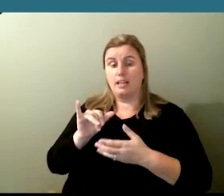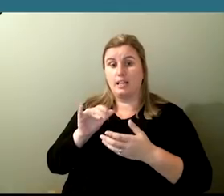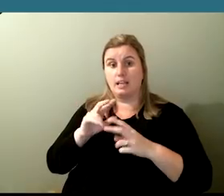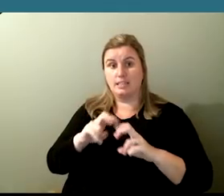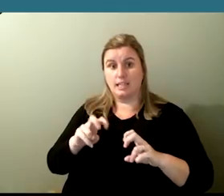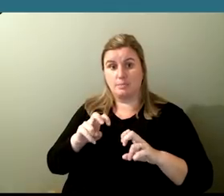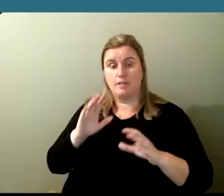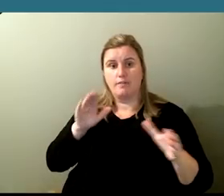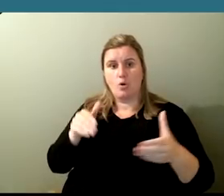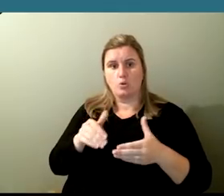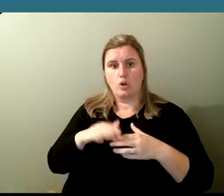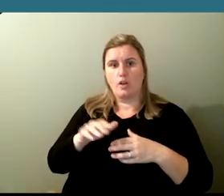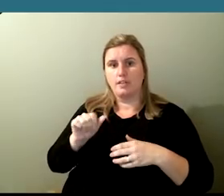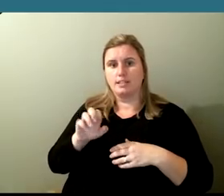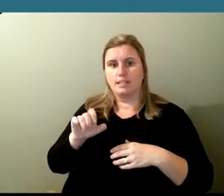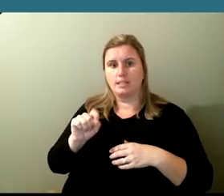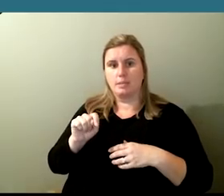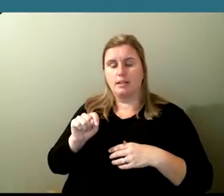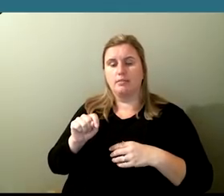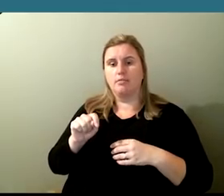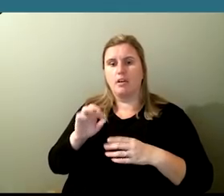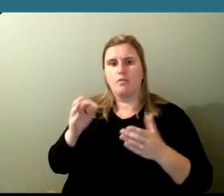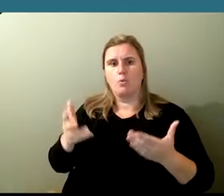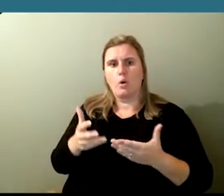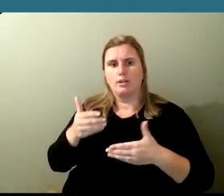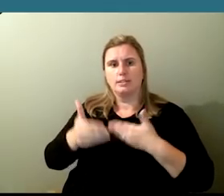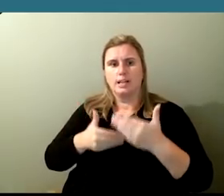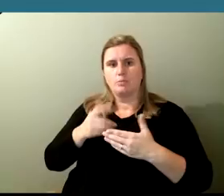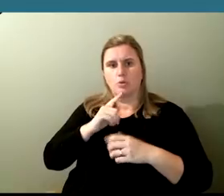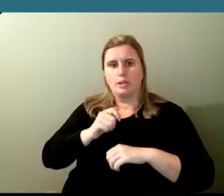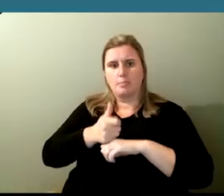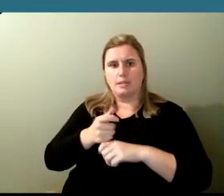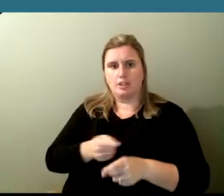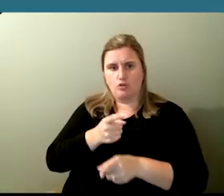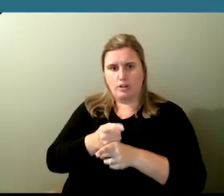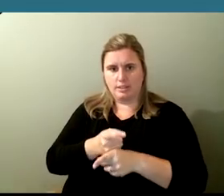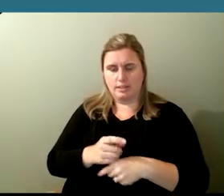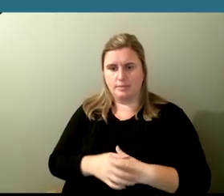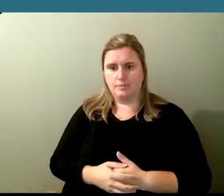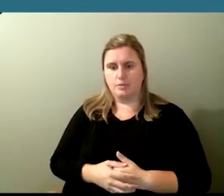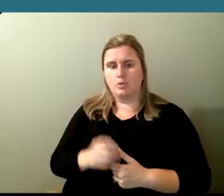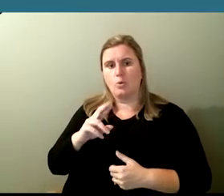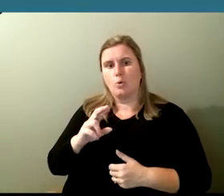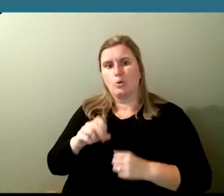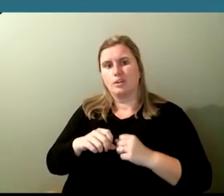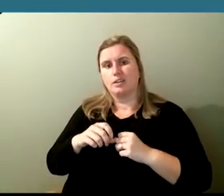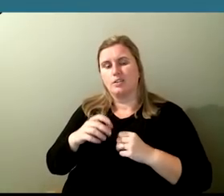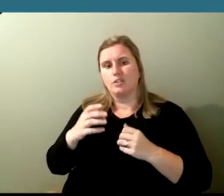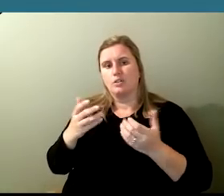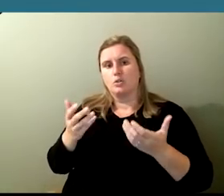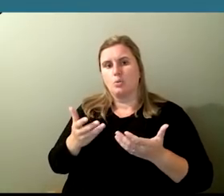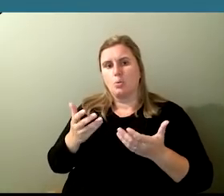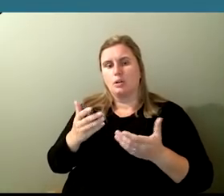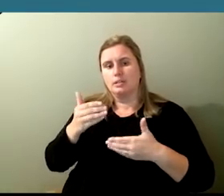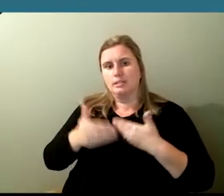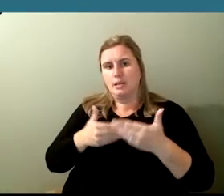on the assessment of what steps were implemented correctly, or the extent to steps